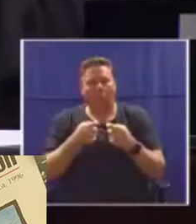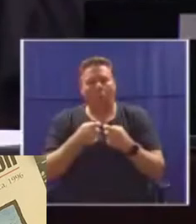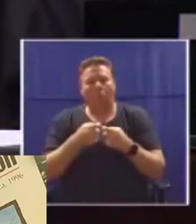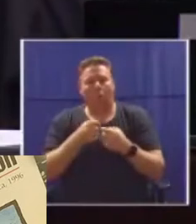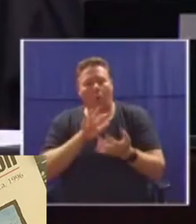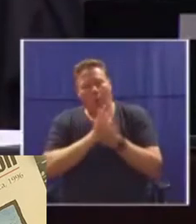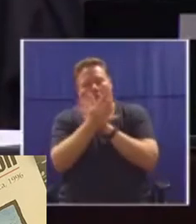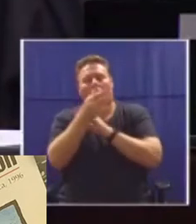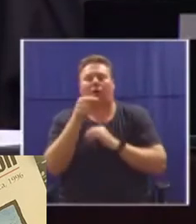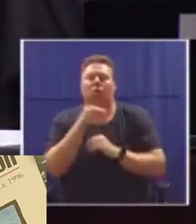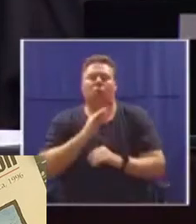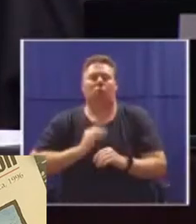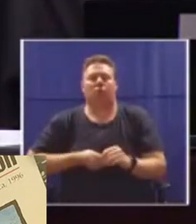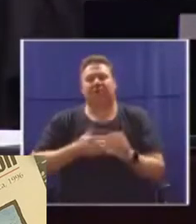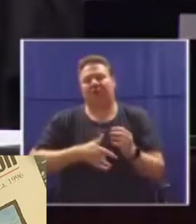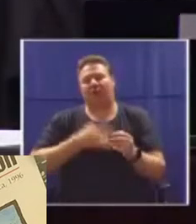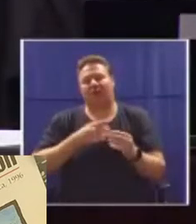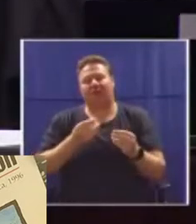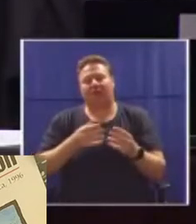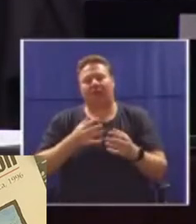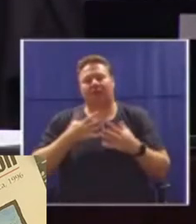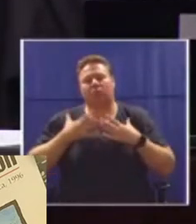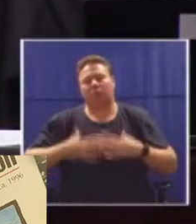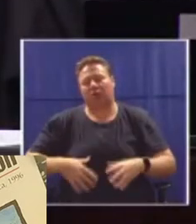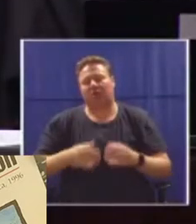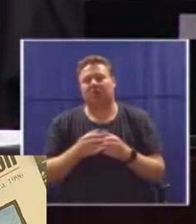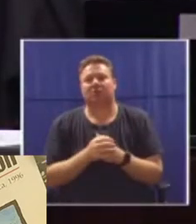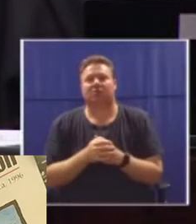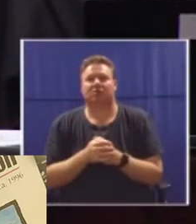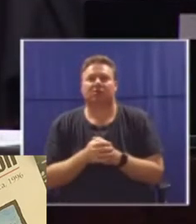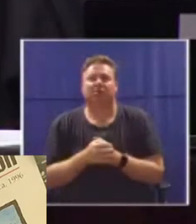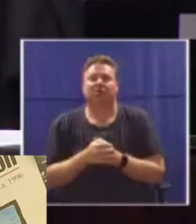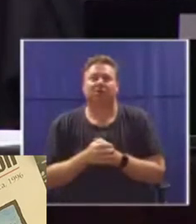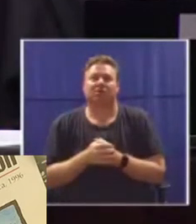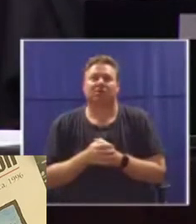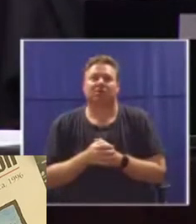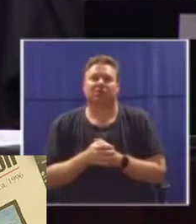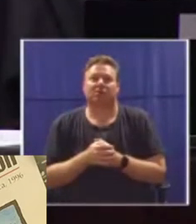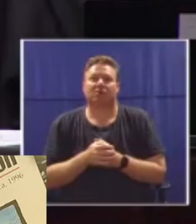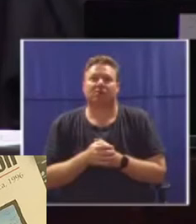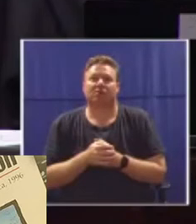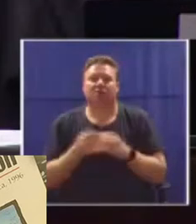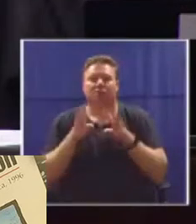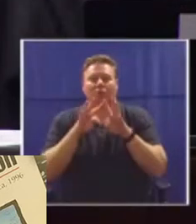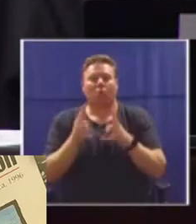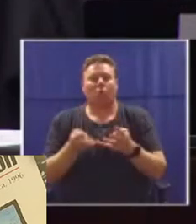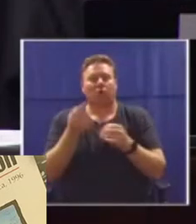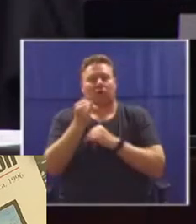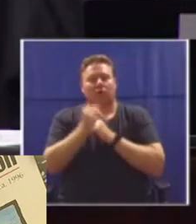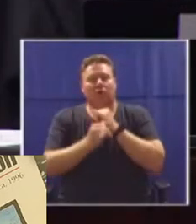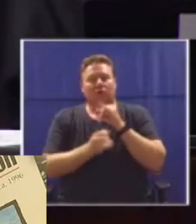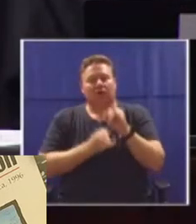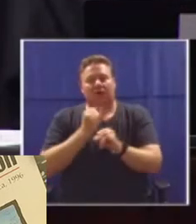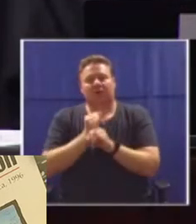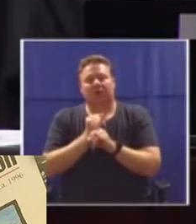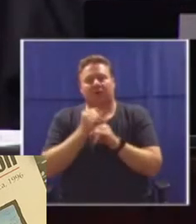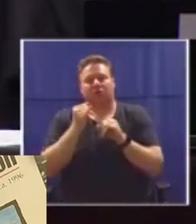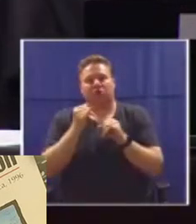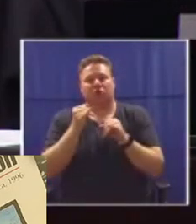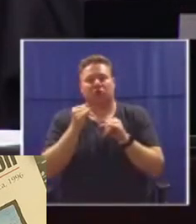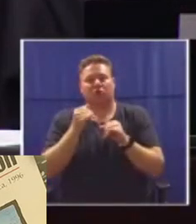most vulnerable in conflicts worldwide. In line with the global International Women's Day theme